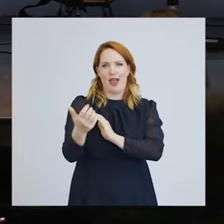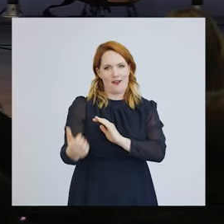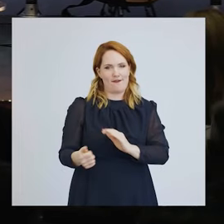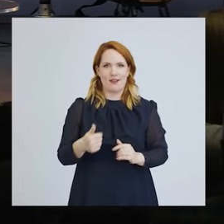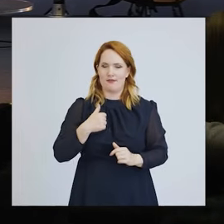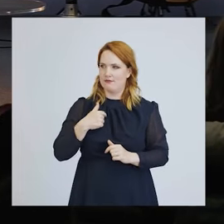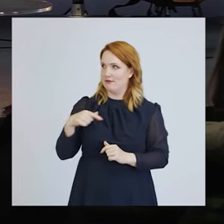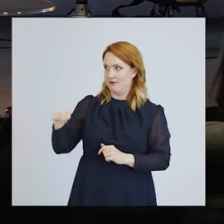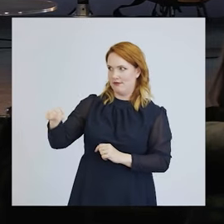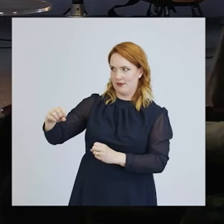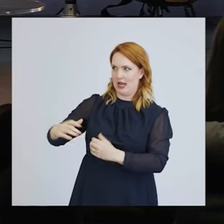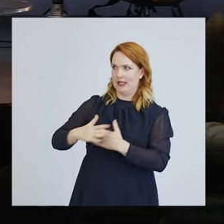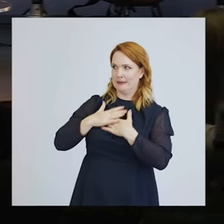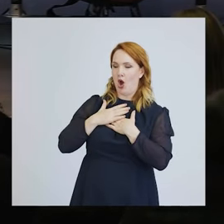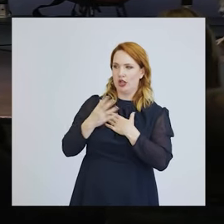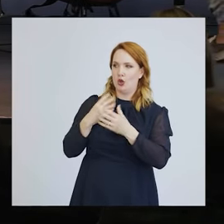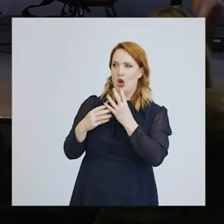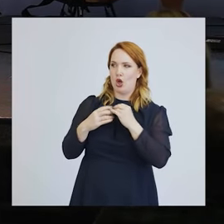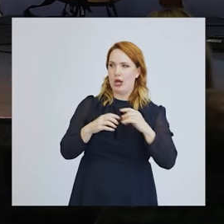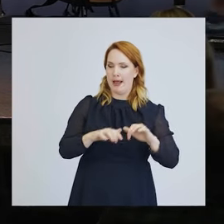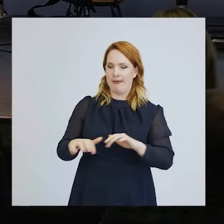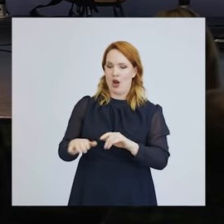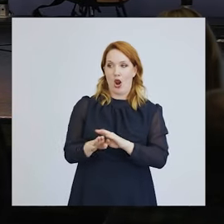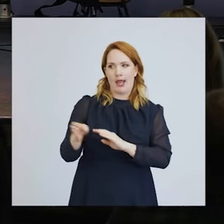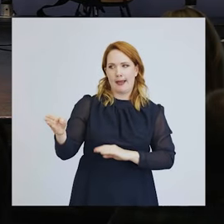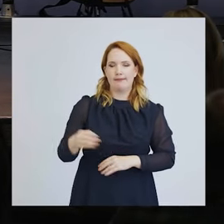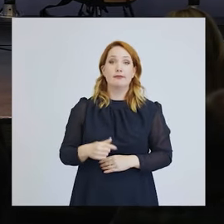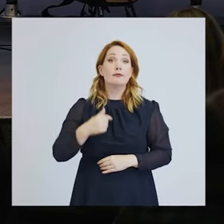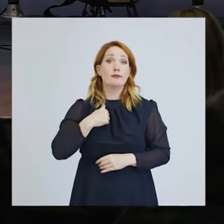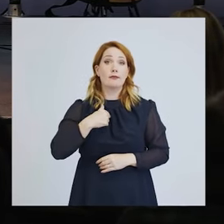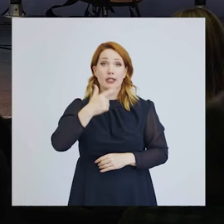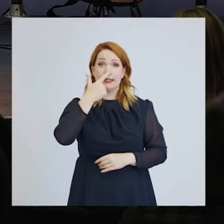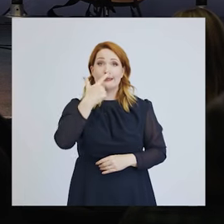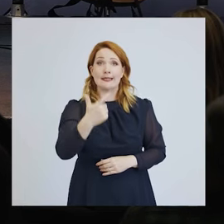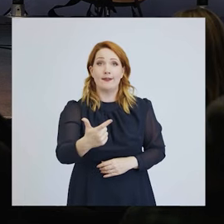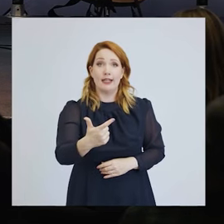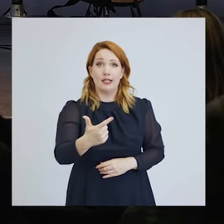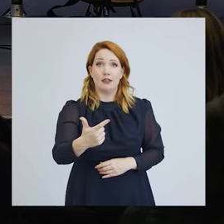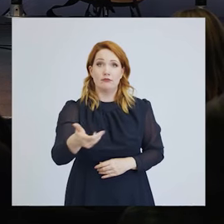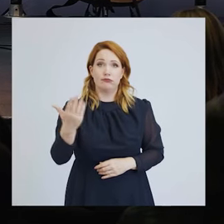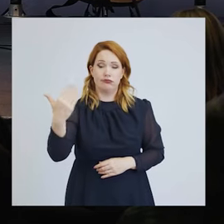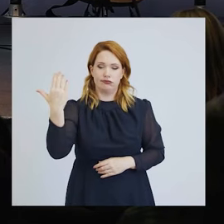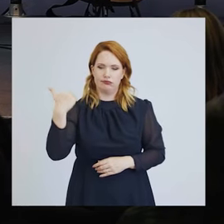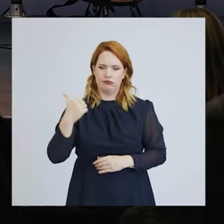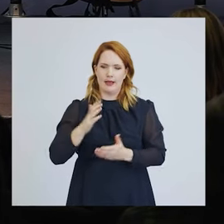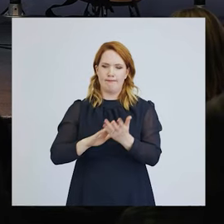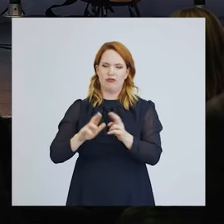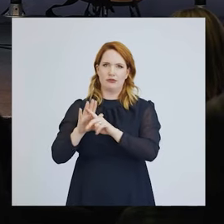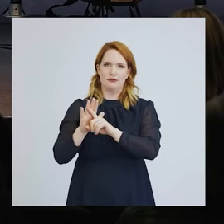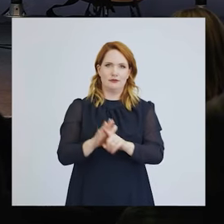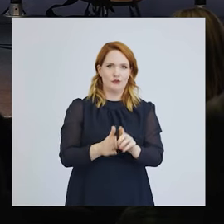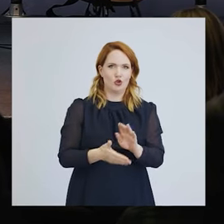Vi is an incredible pianist, and actually I've been so inspired to learn piano like him. But when I was 7 years old,